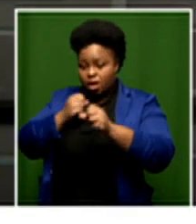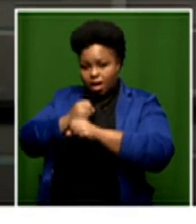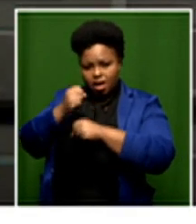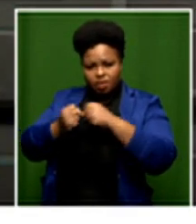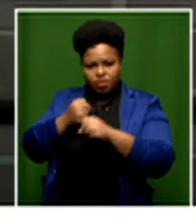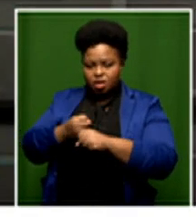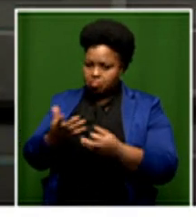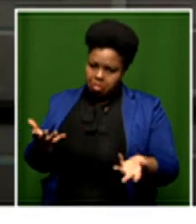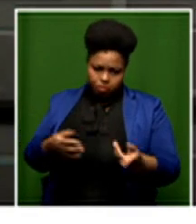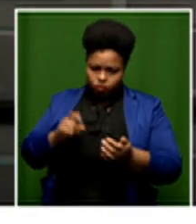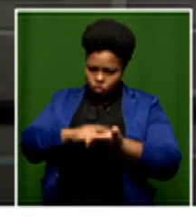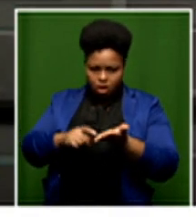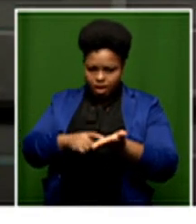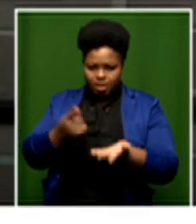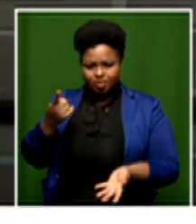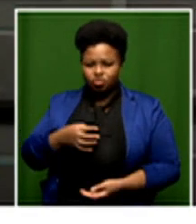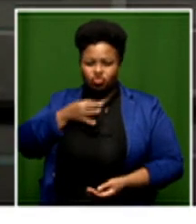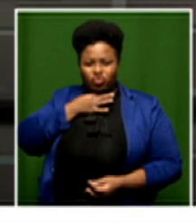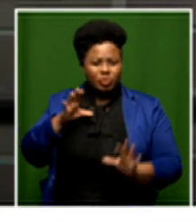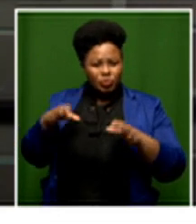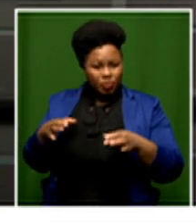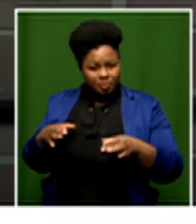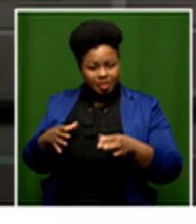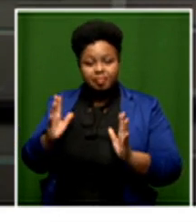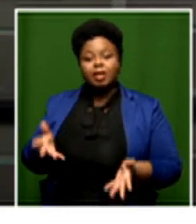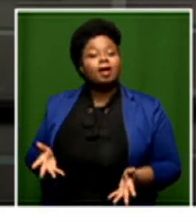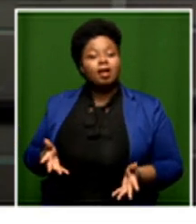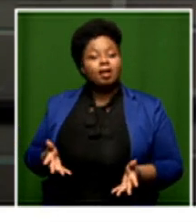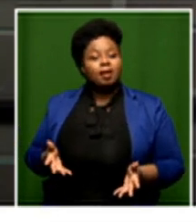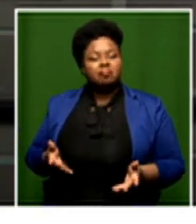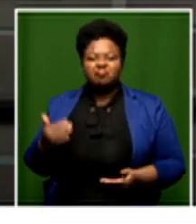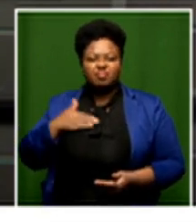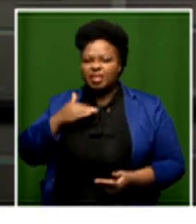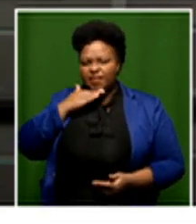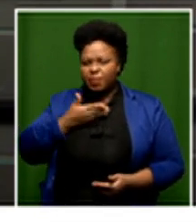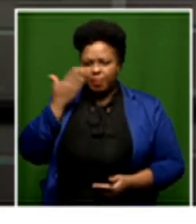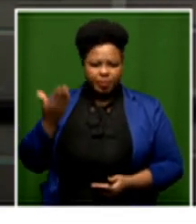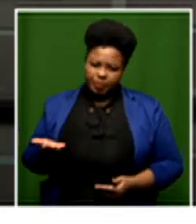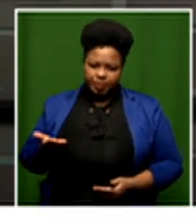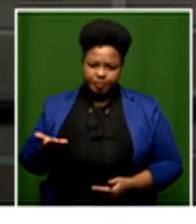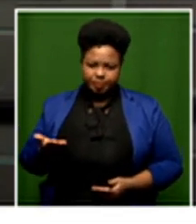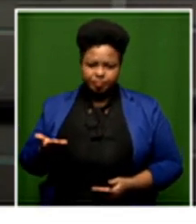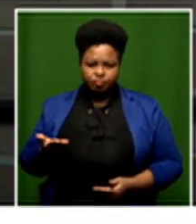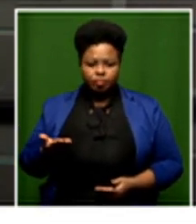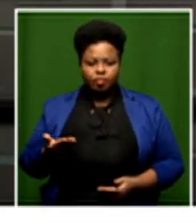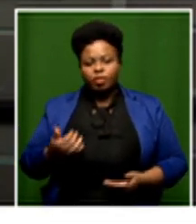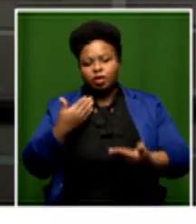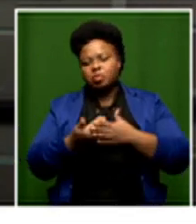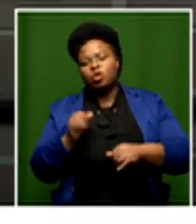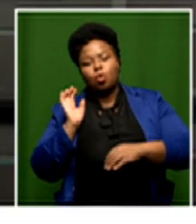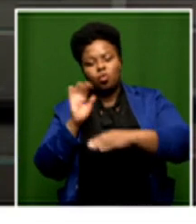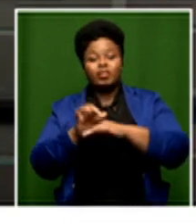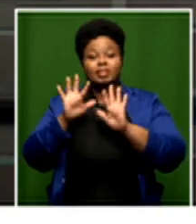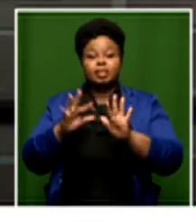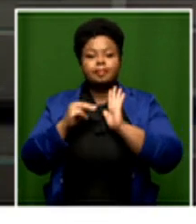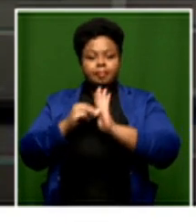the maths, obviously the risk groups, just the risk groups that I've listed would be run into over 10